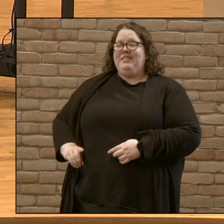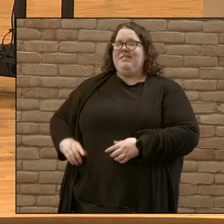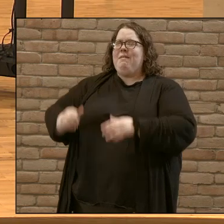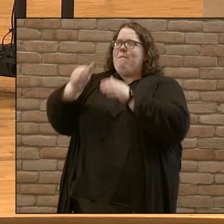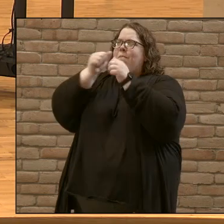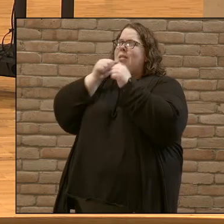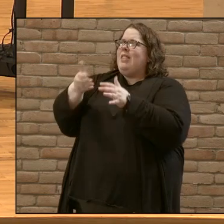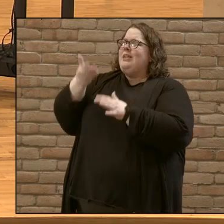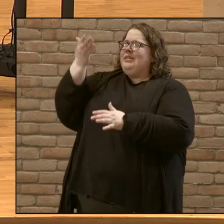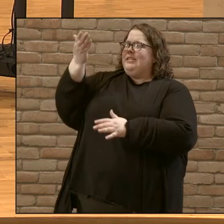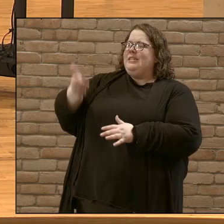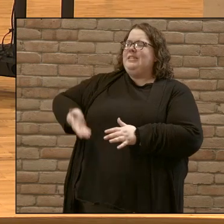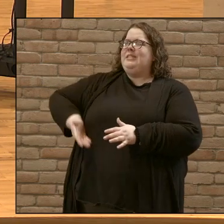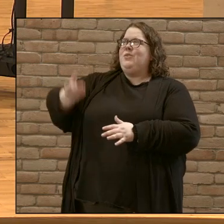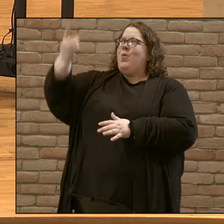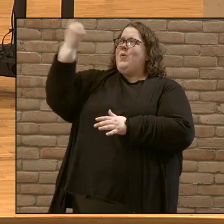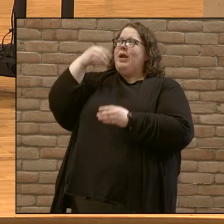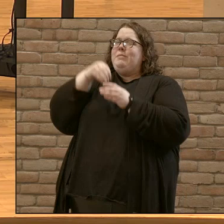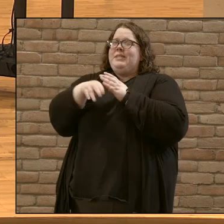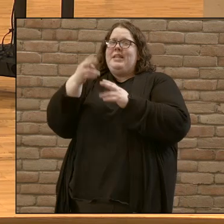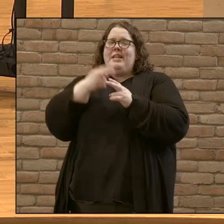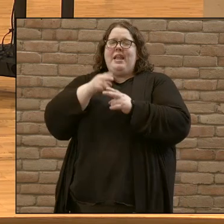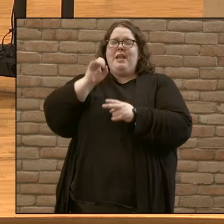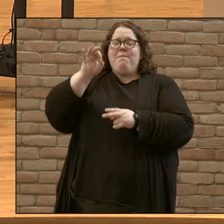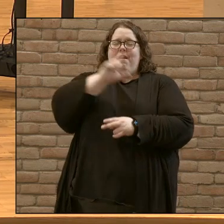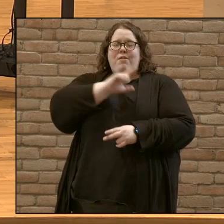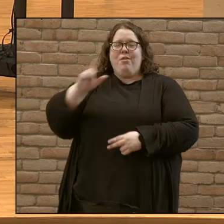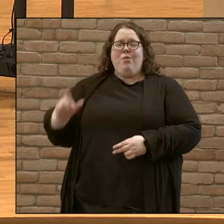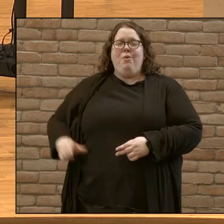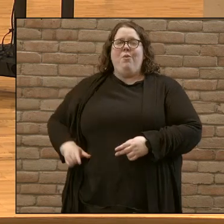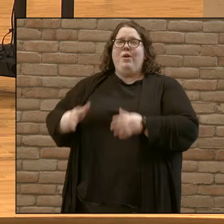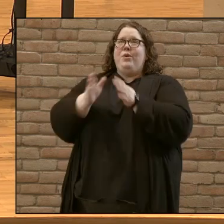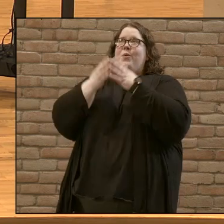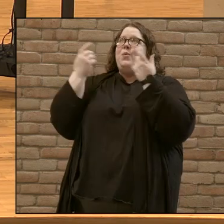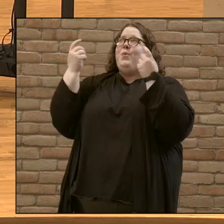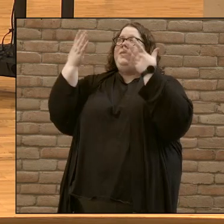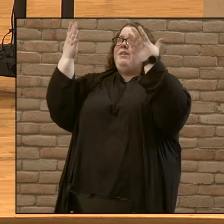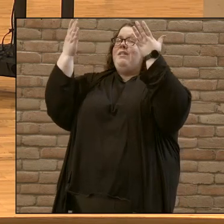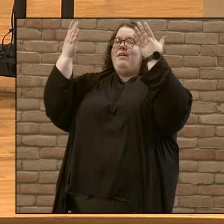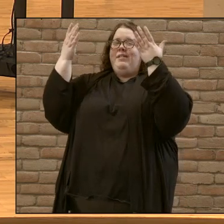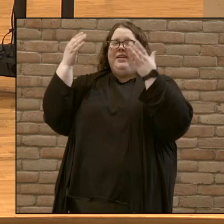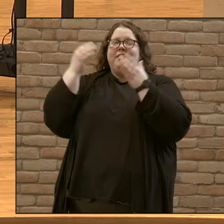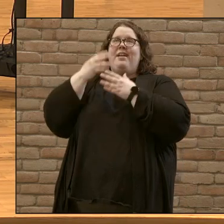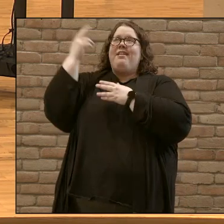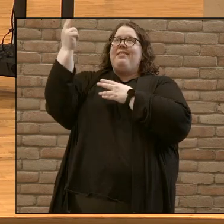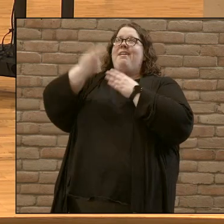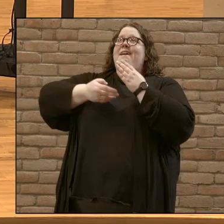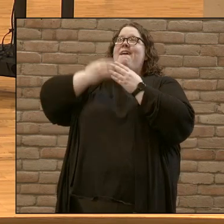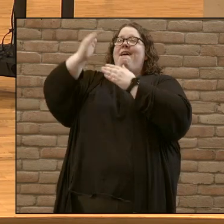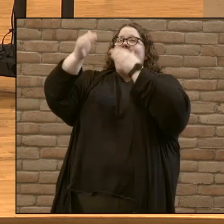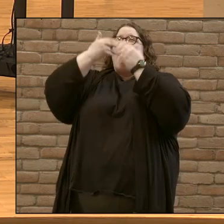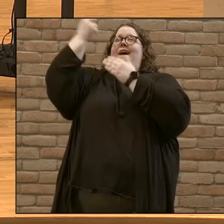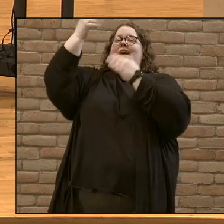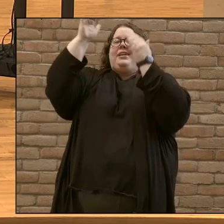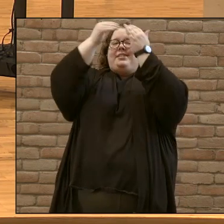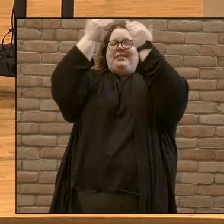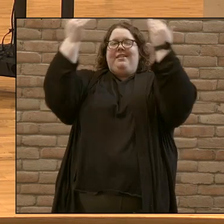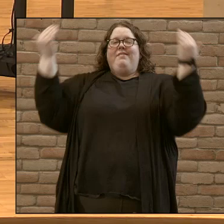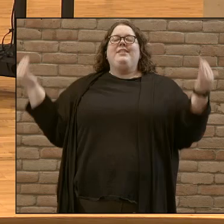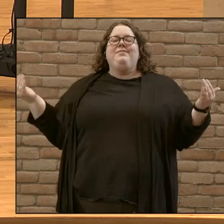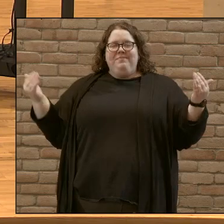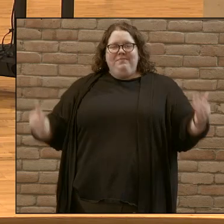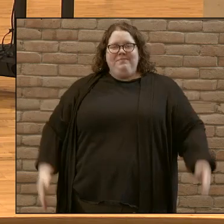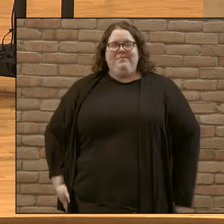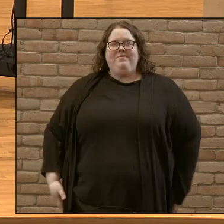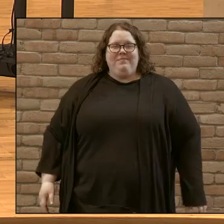Lord. Hosanna in the highest heaven. You see, the people were crying out